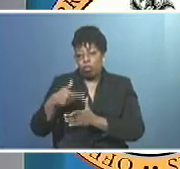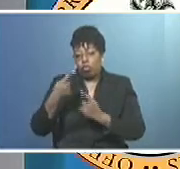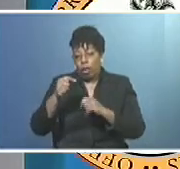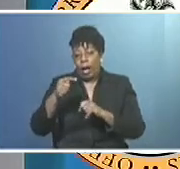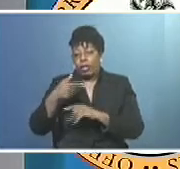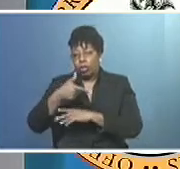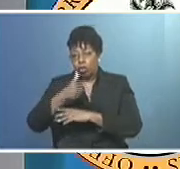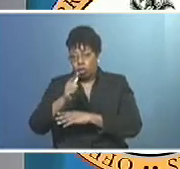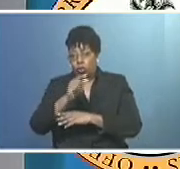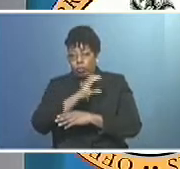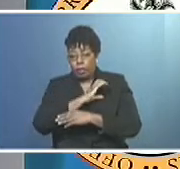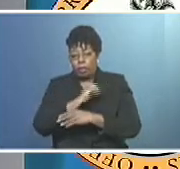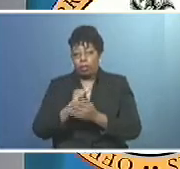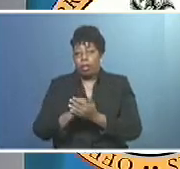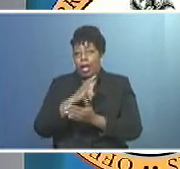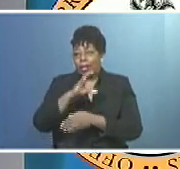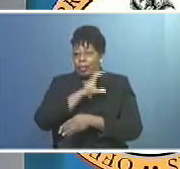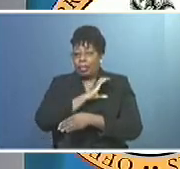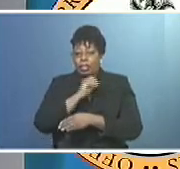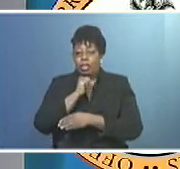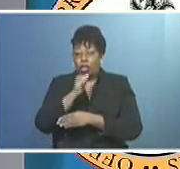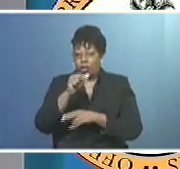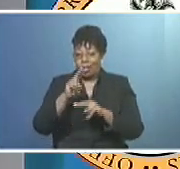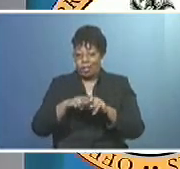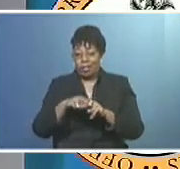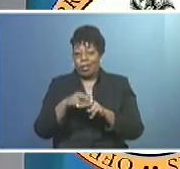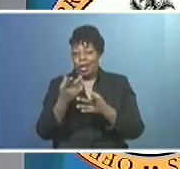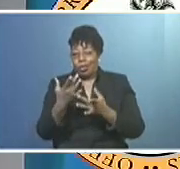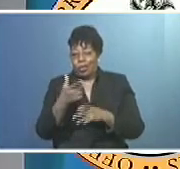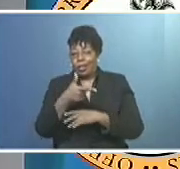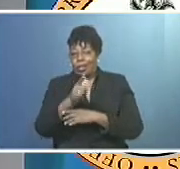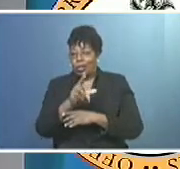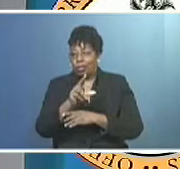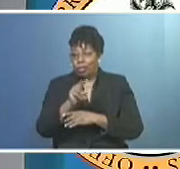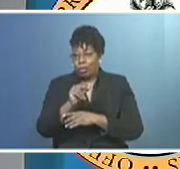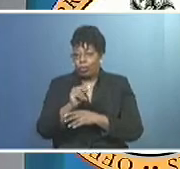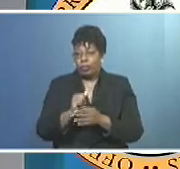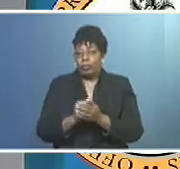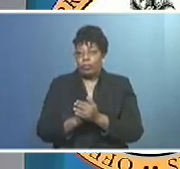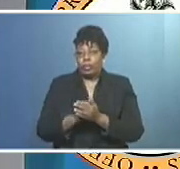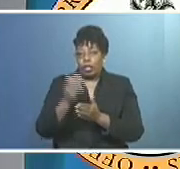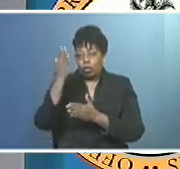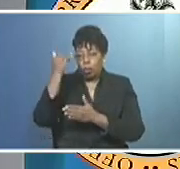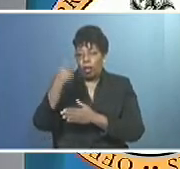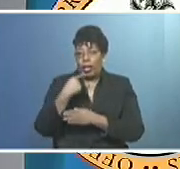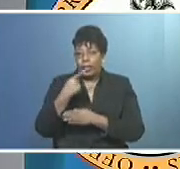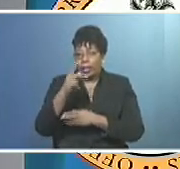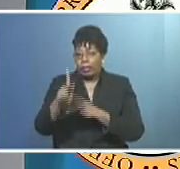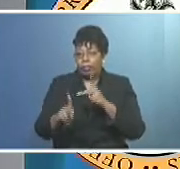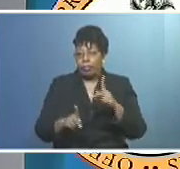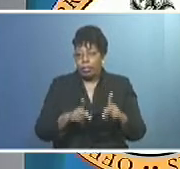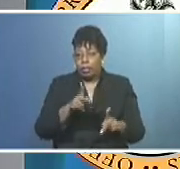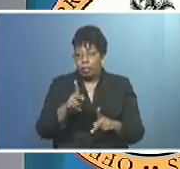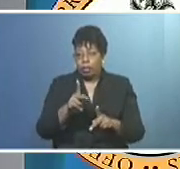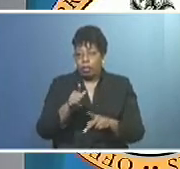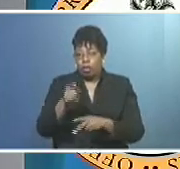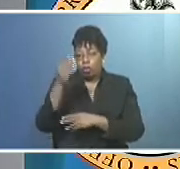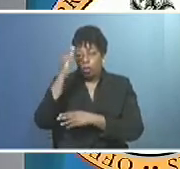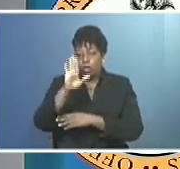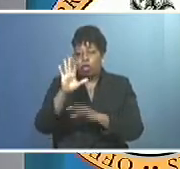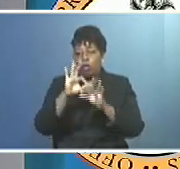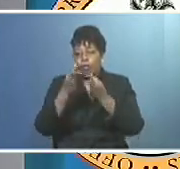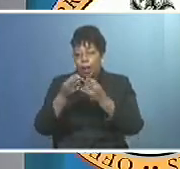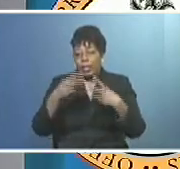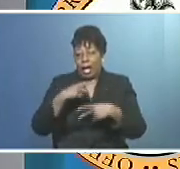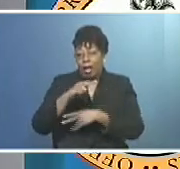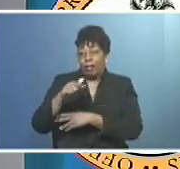And the officers are not going to sit by and let somebody shoot them, Rashad. And that's why I continue to say to people, you know your family have